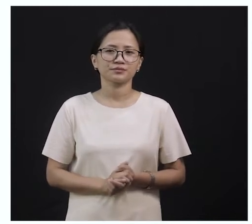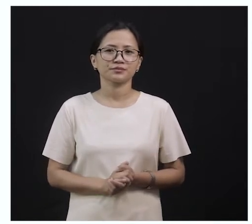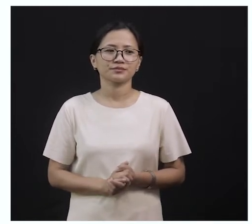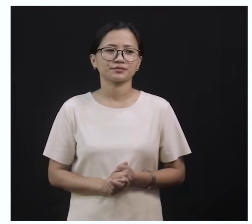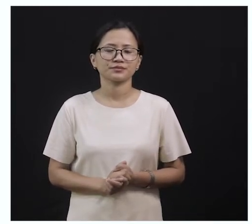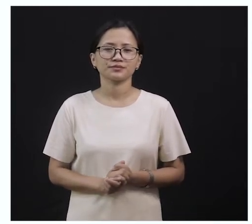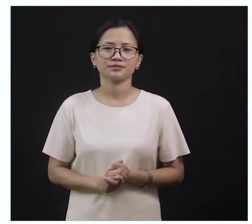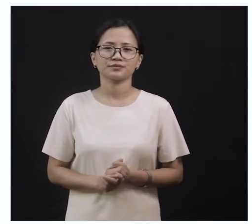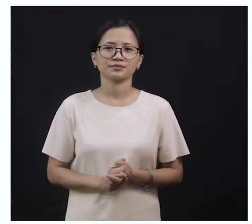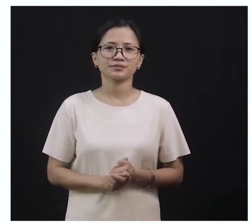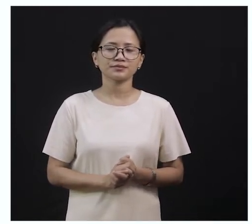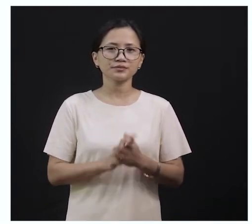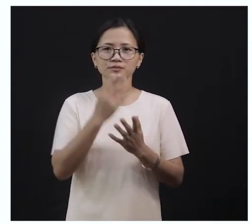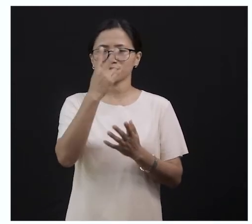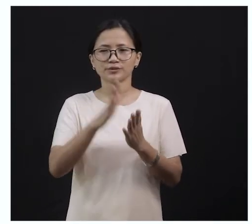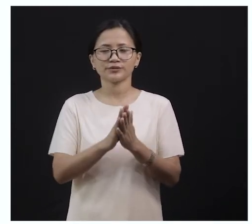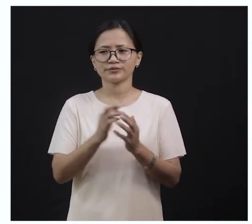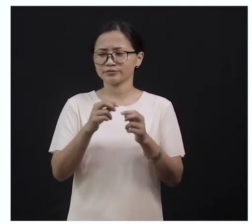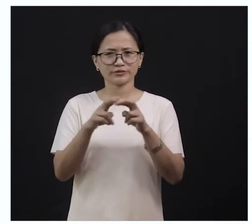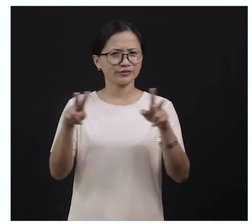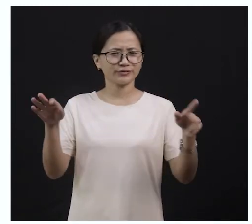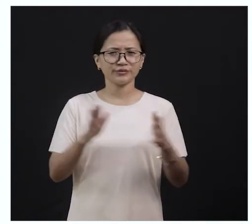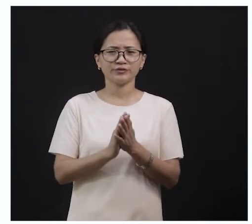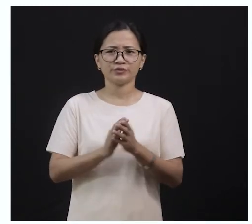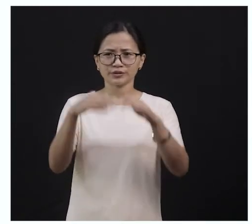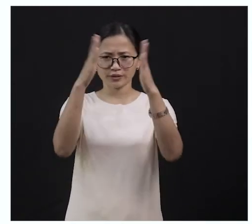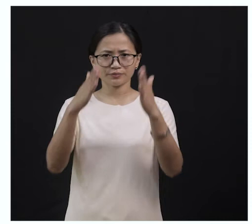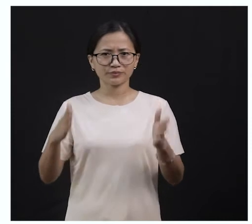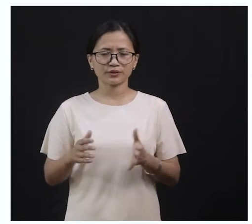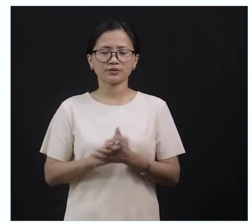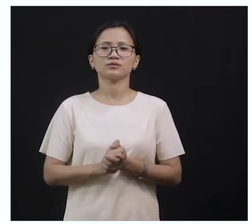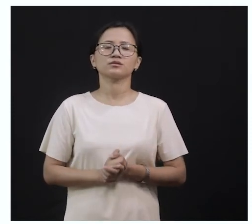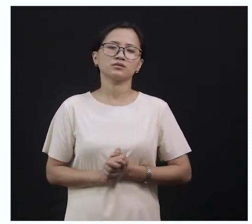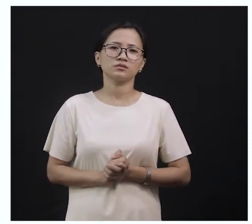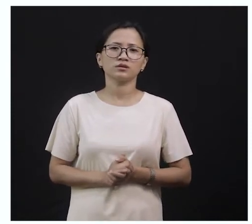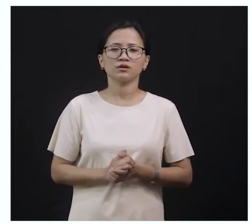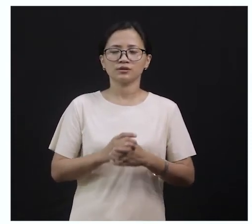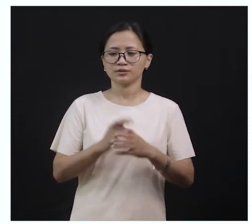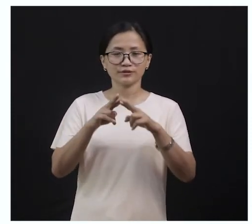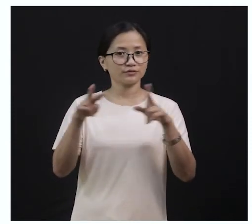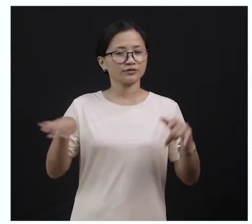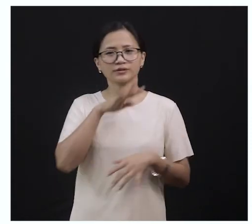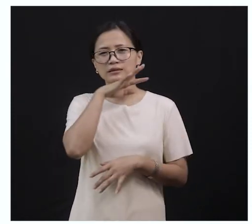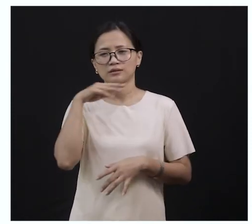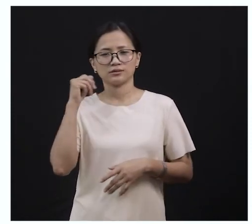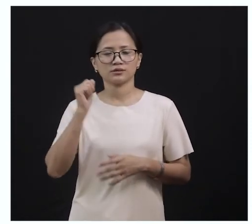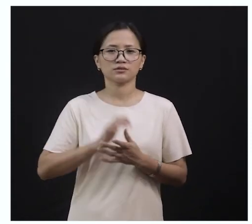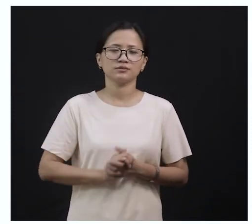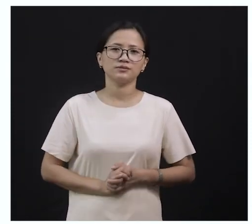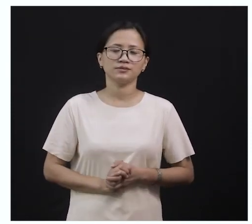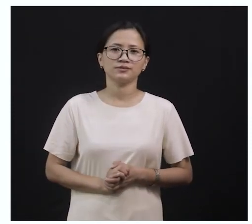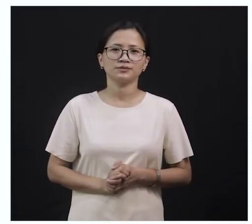very beautiful, right? See the pattern. They have different patterns and different colors, right? There are many varieties of butterfly